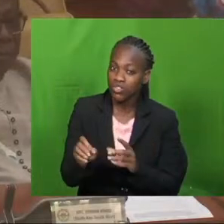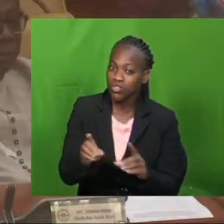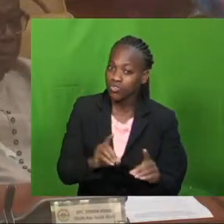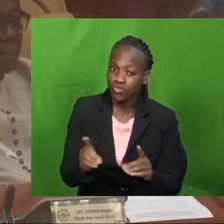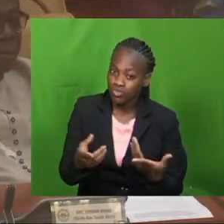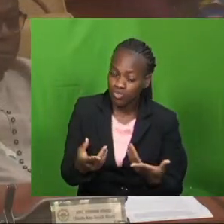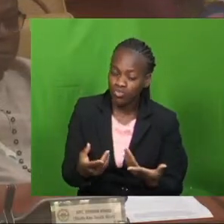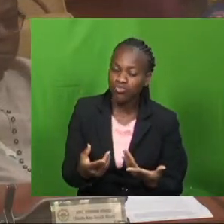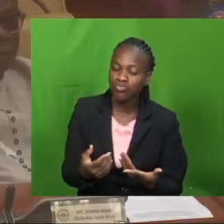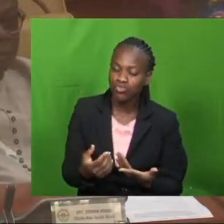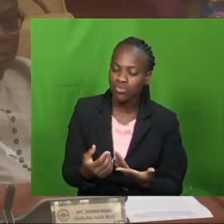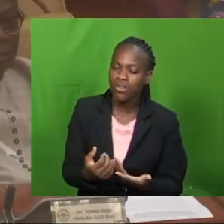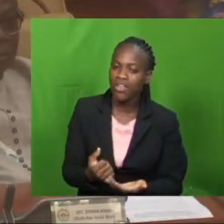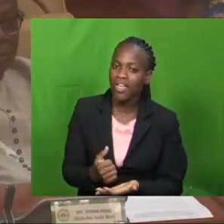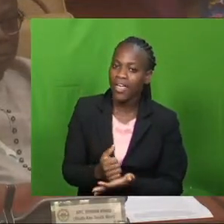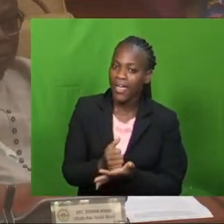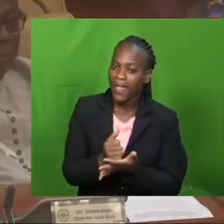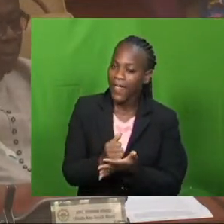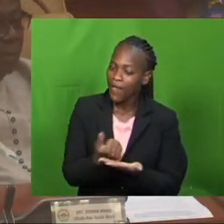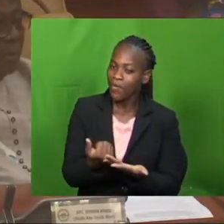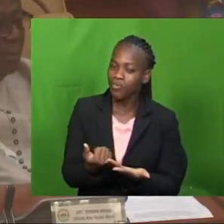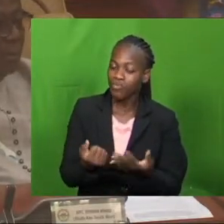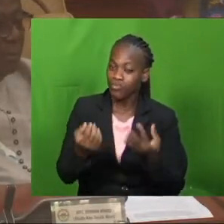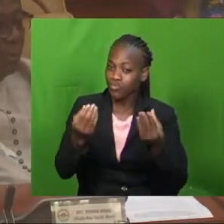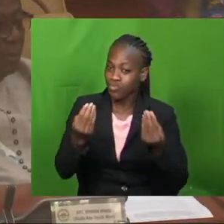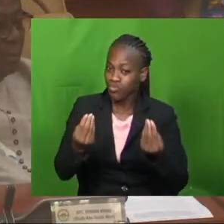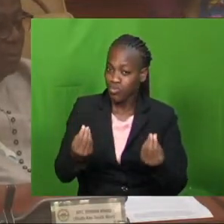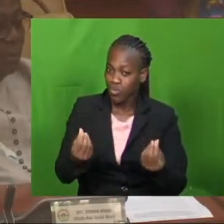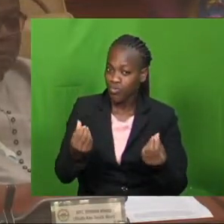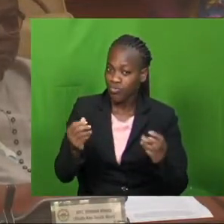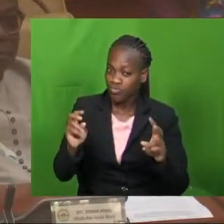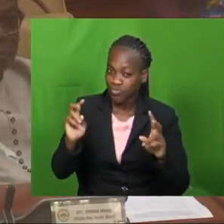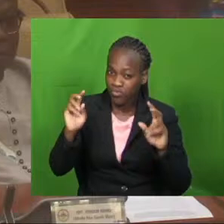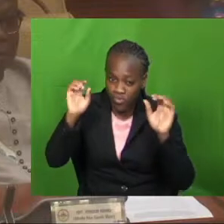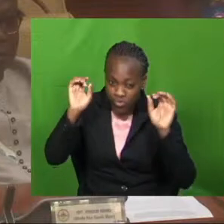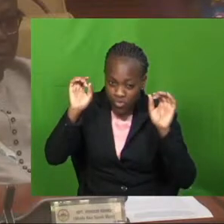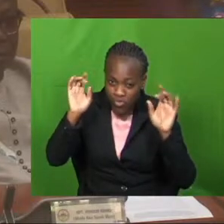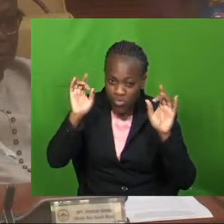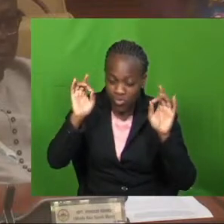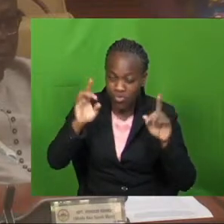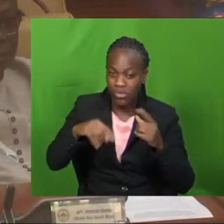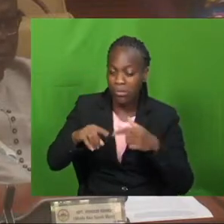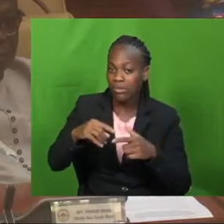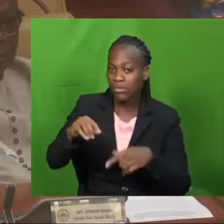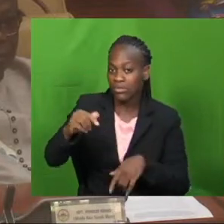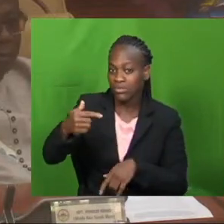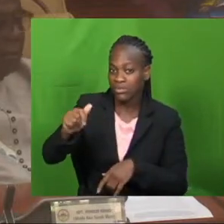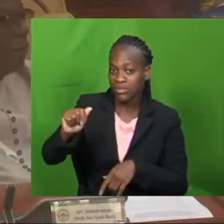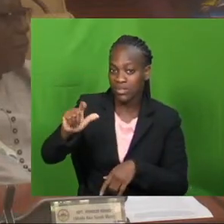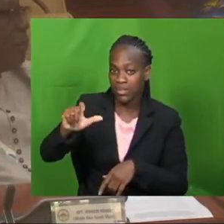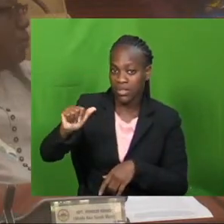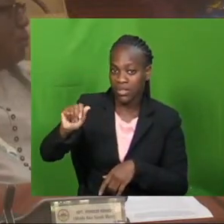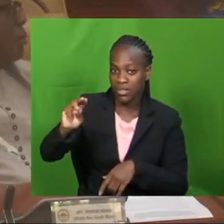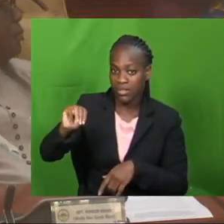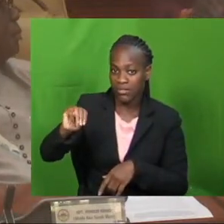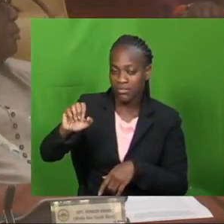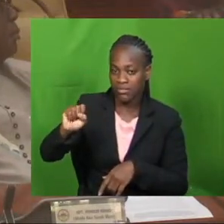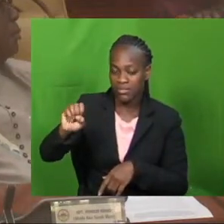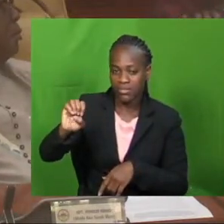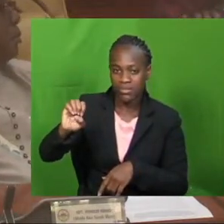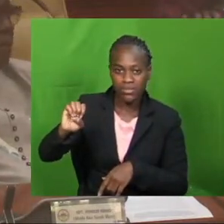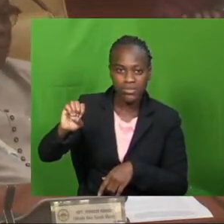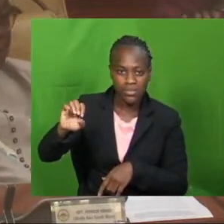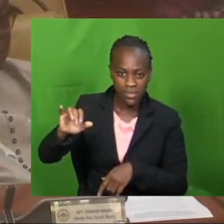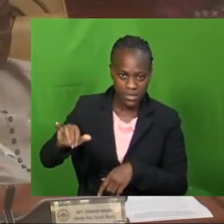threat that is posed by the issue of Galamsey, and that it will be structured in such a way that sedimentation would